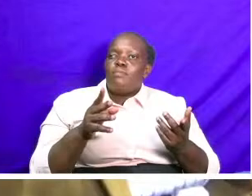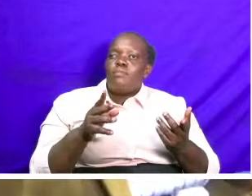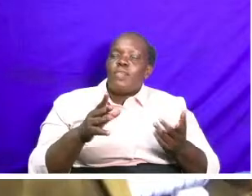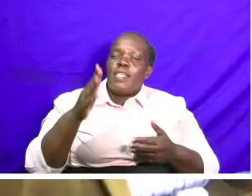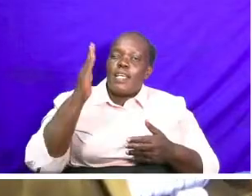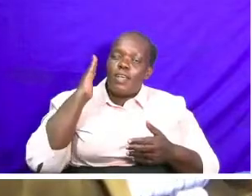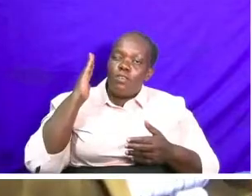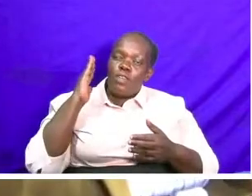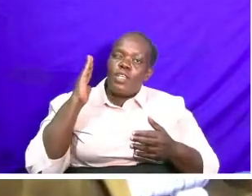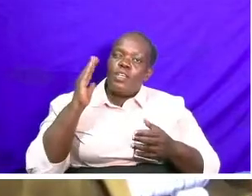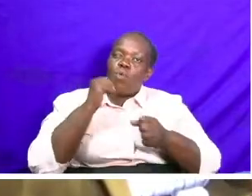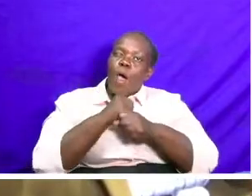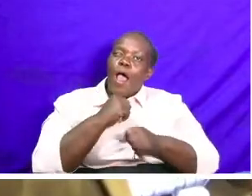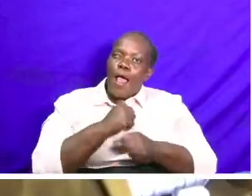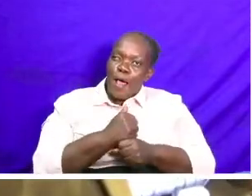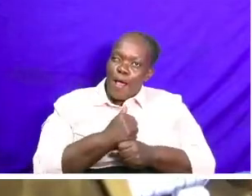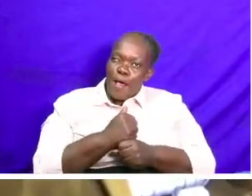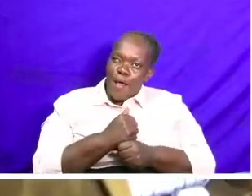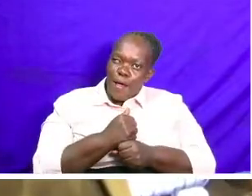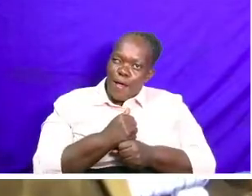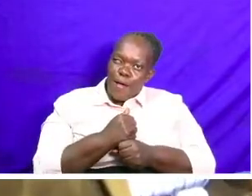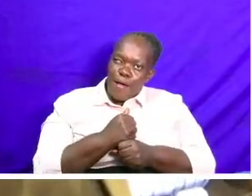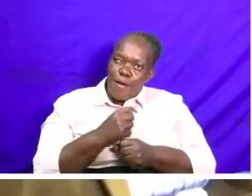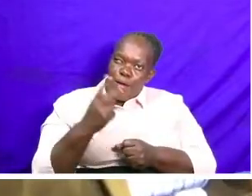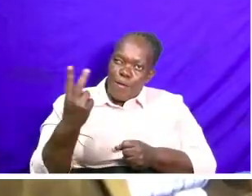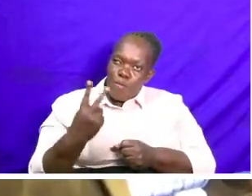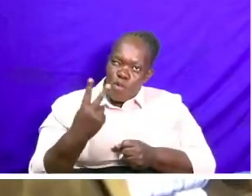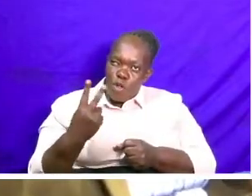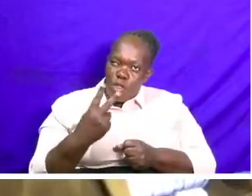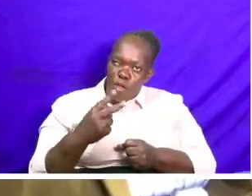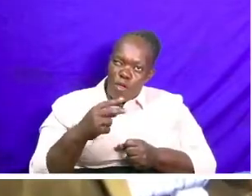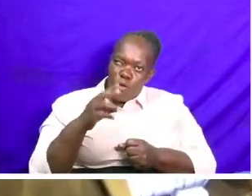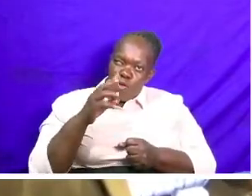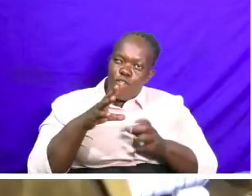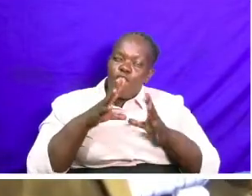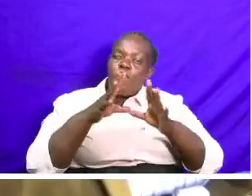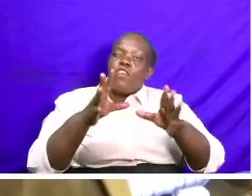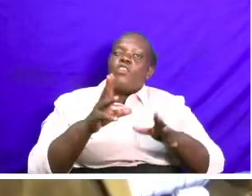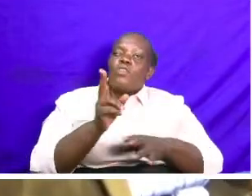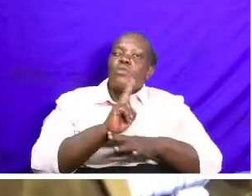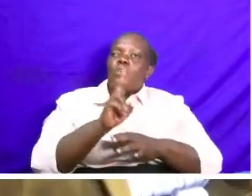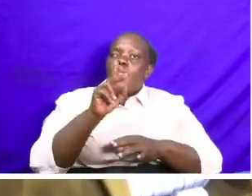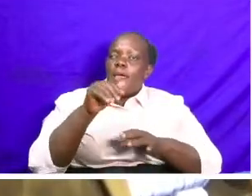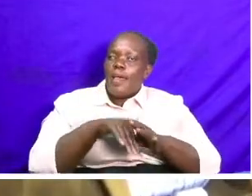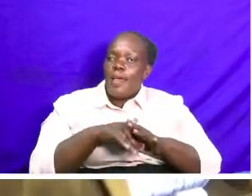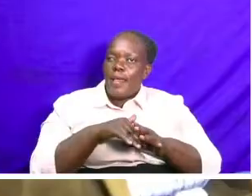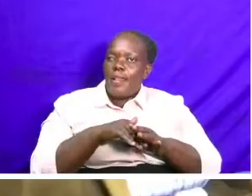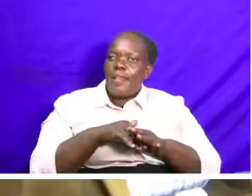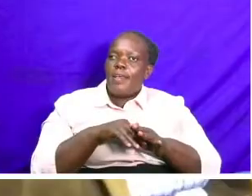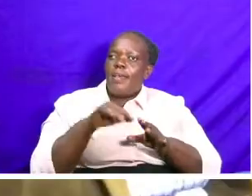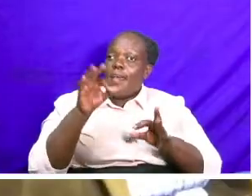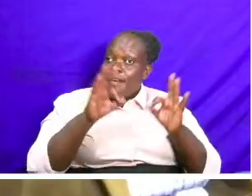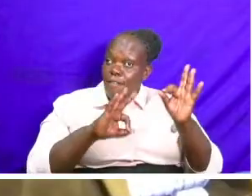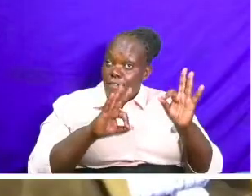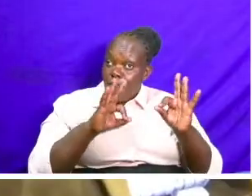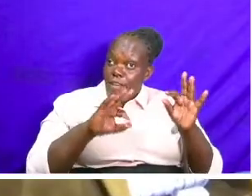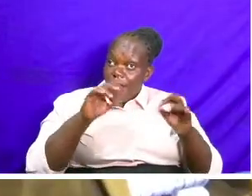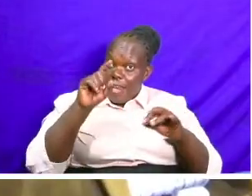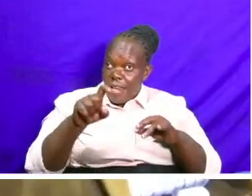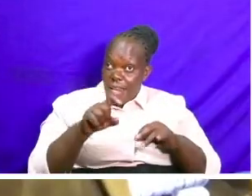security operations would use lethal force in case of